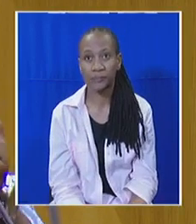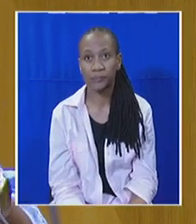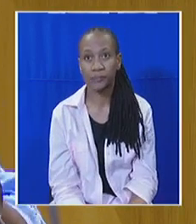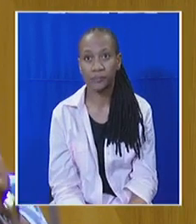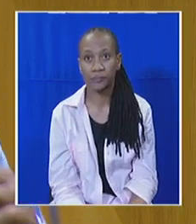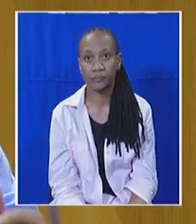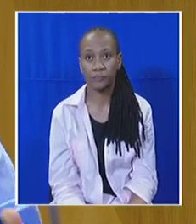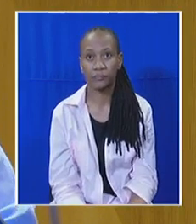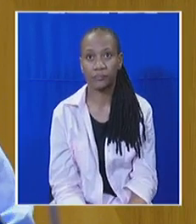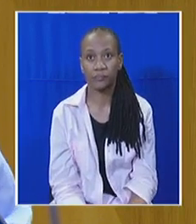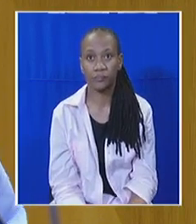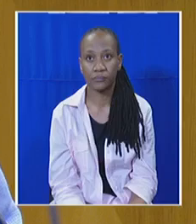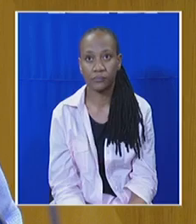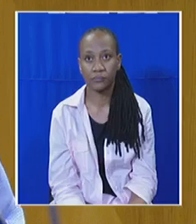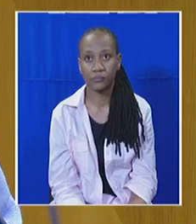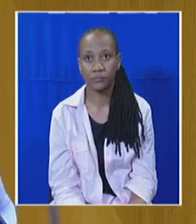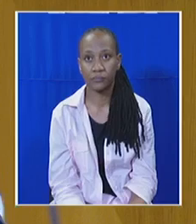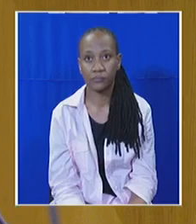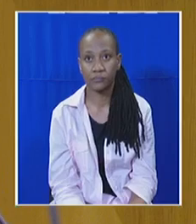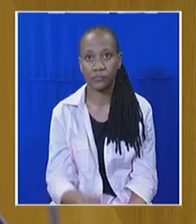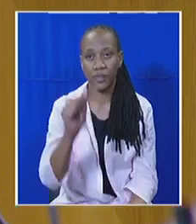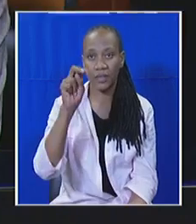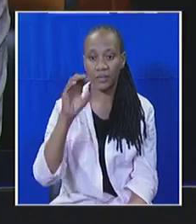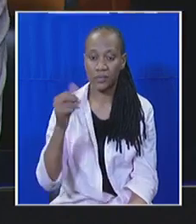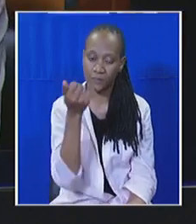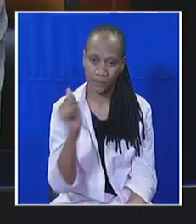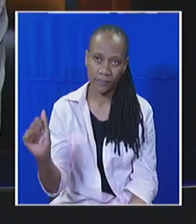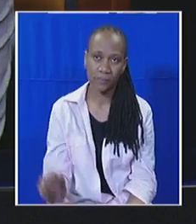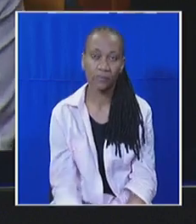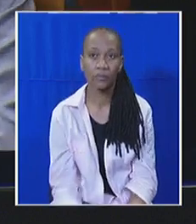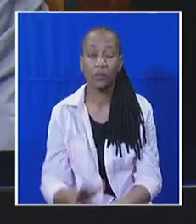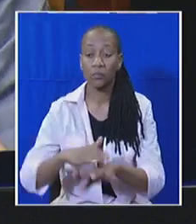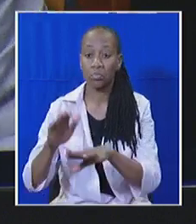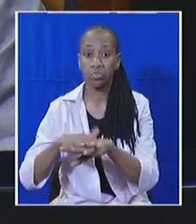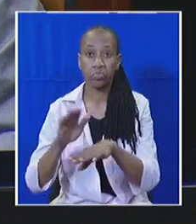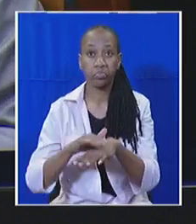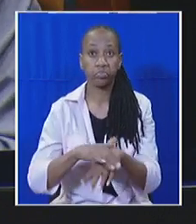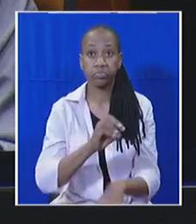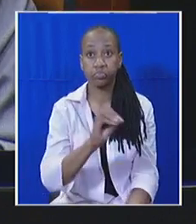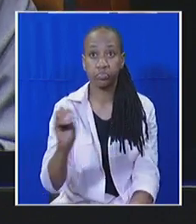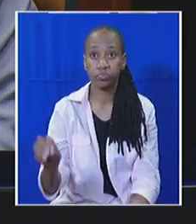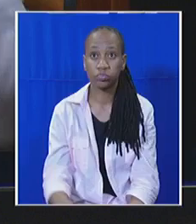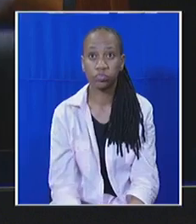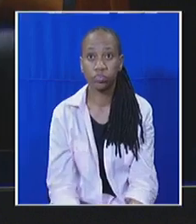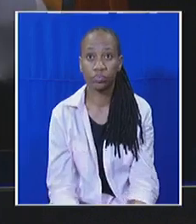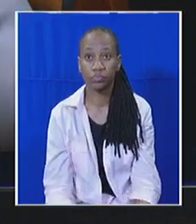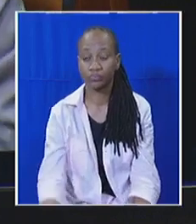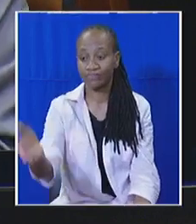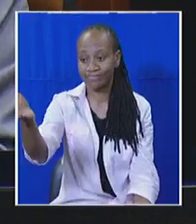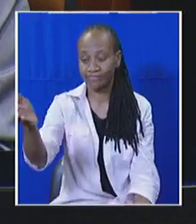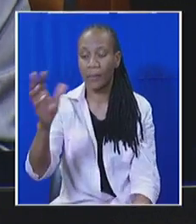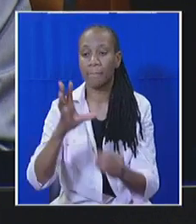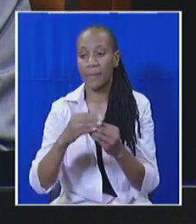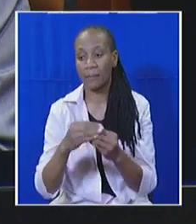we object to the motion. It's an objection, it's not agreed to. Are there any further motion without notice? Yes, Honourable